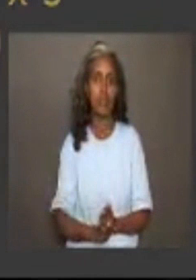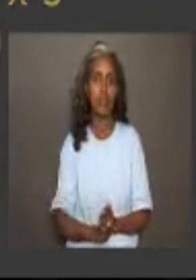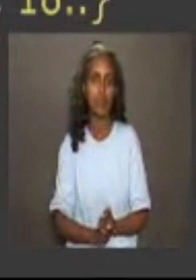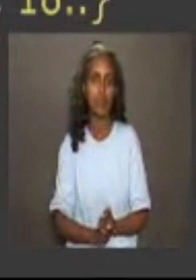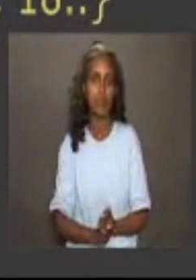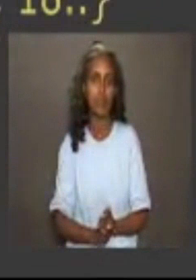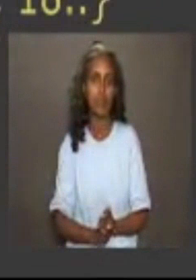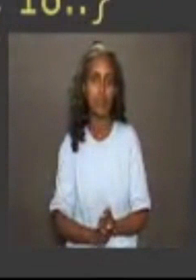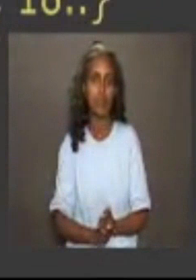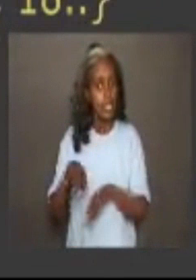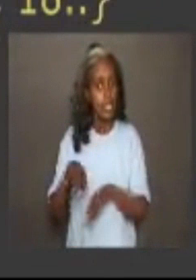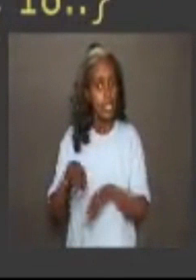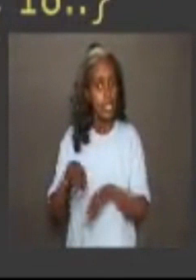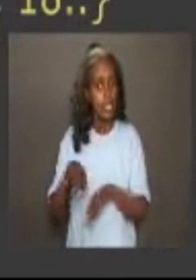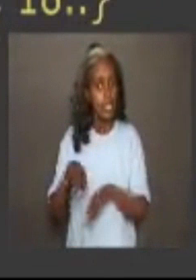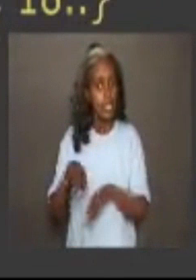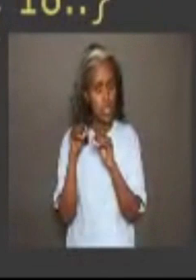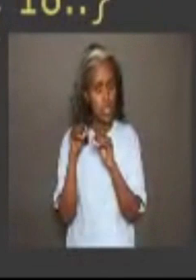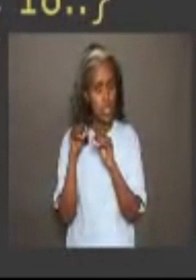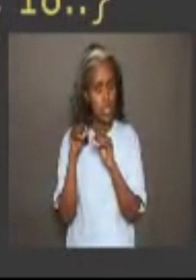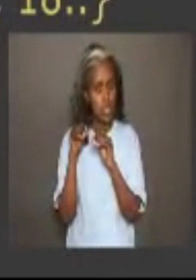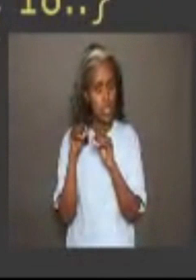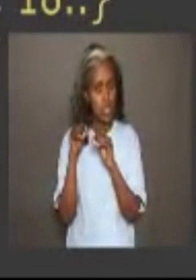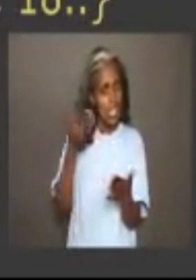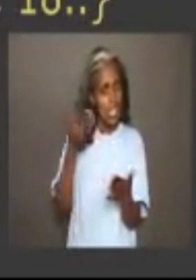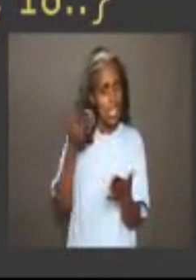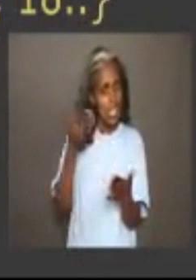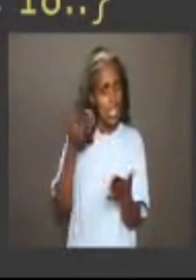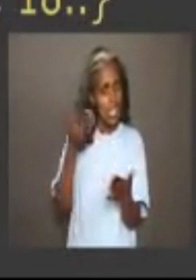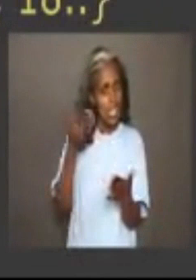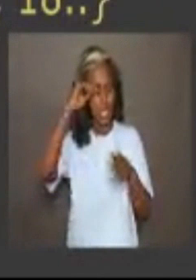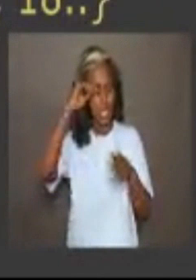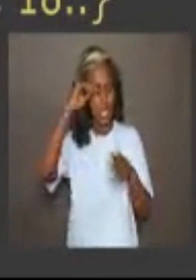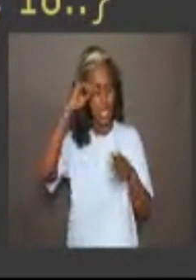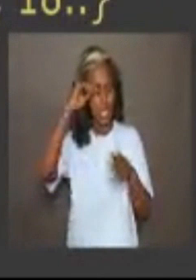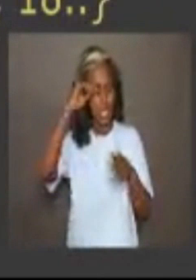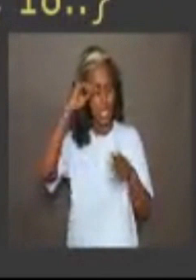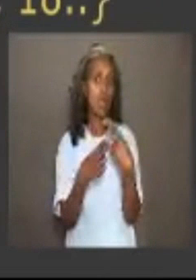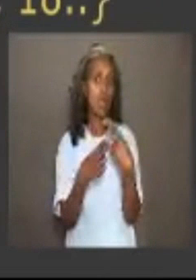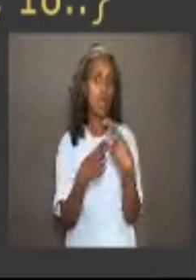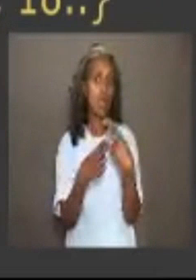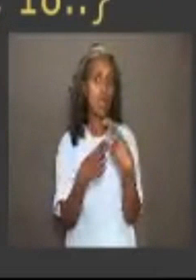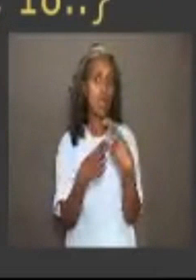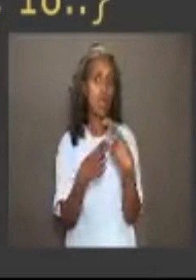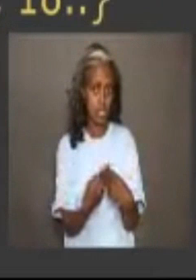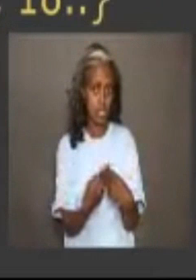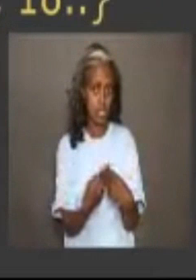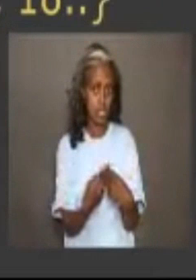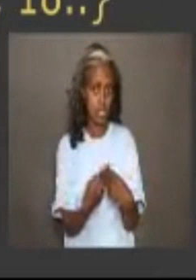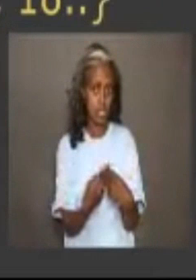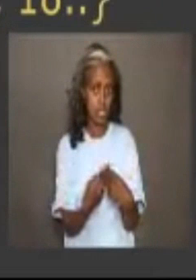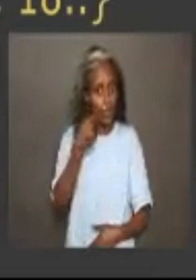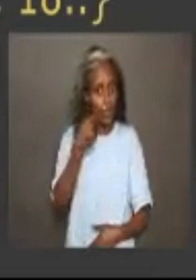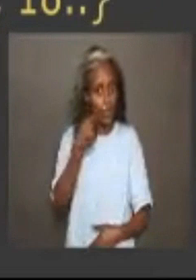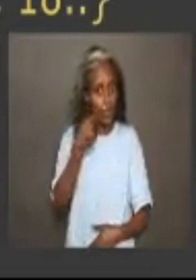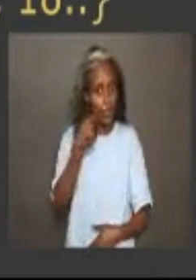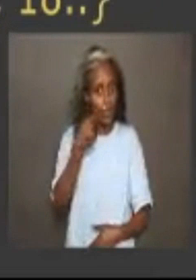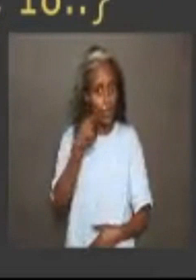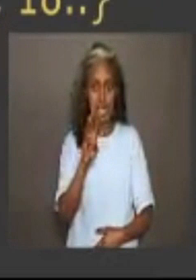Students, earlier we learned about multiples. Recall that 6 and